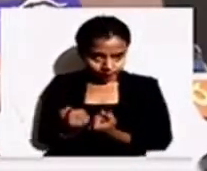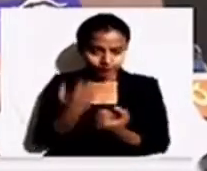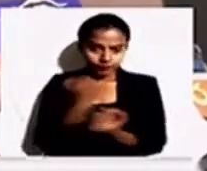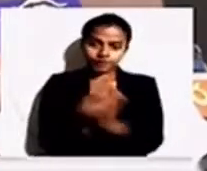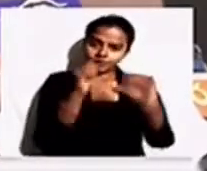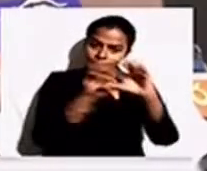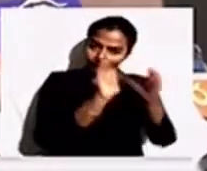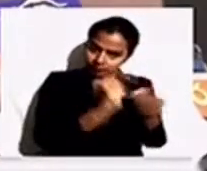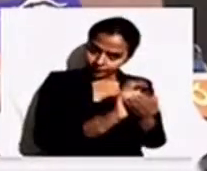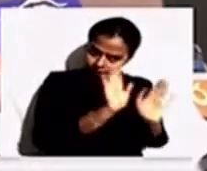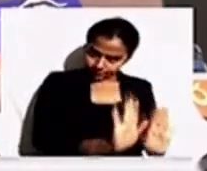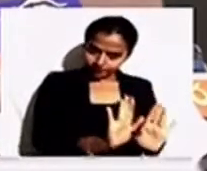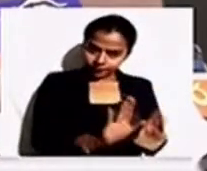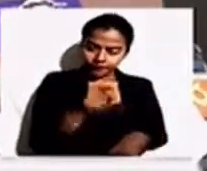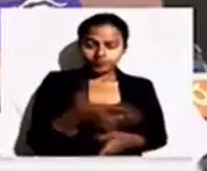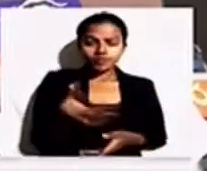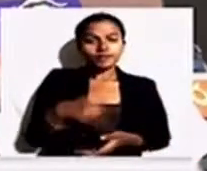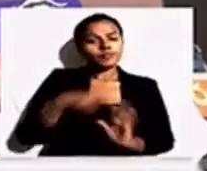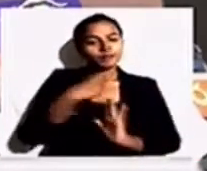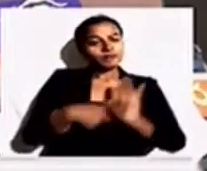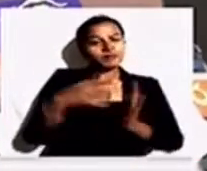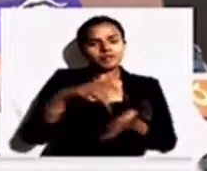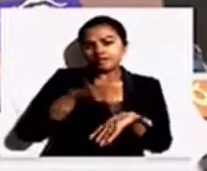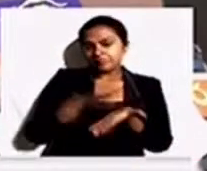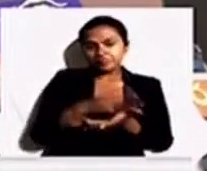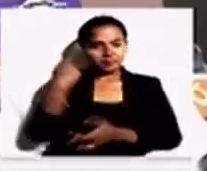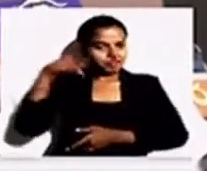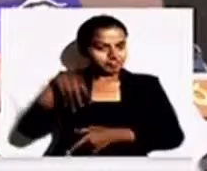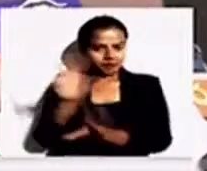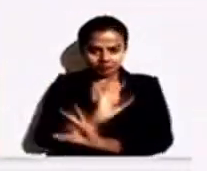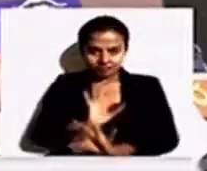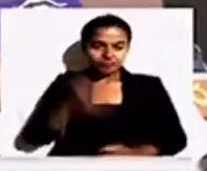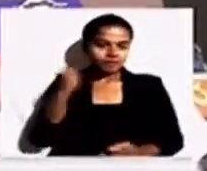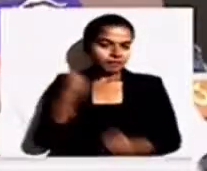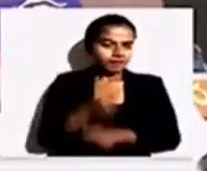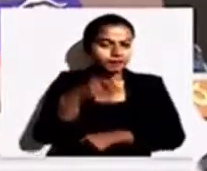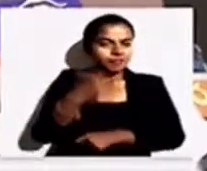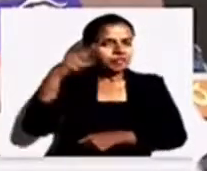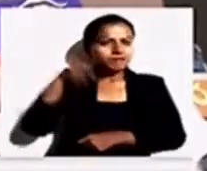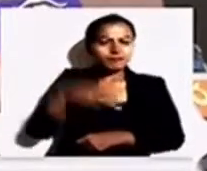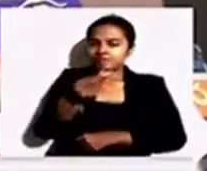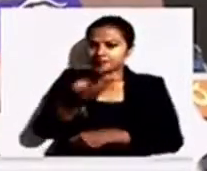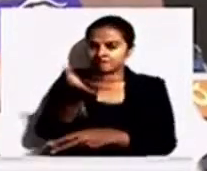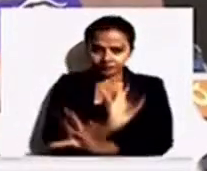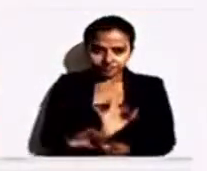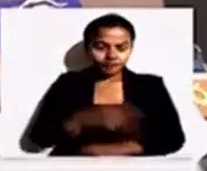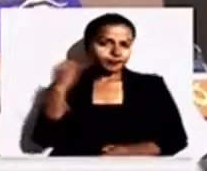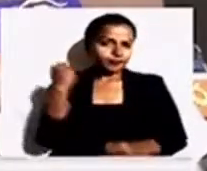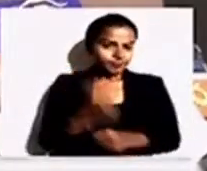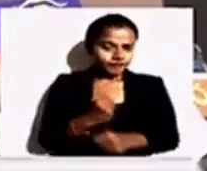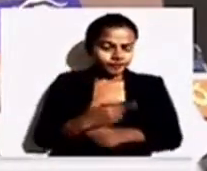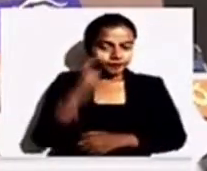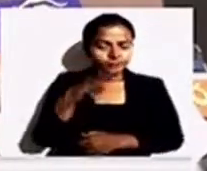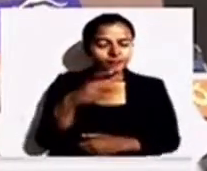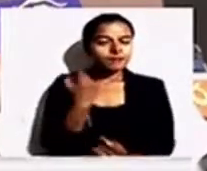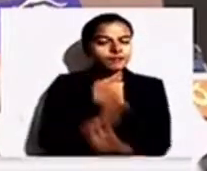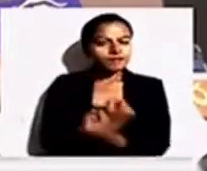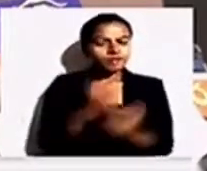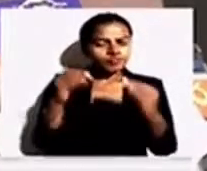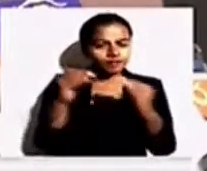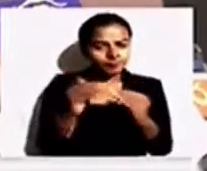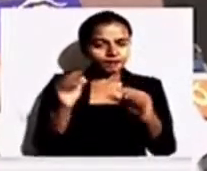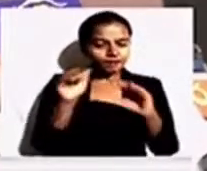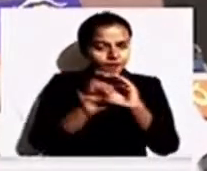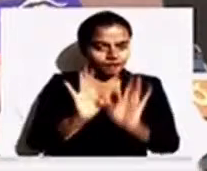in Sri Lanka. This government has never provided that assurance. The government that pledged to make prisons clean institutions now say that the inmates